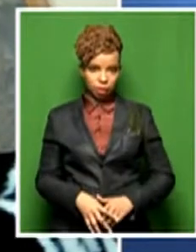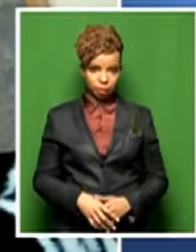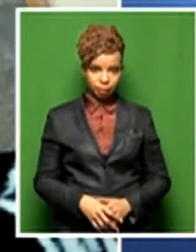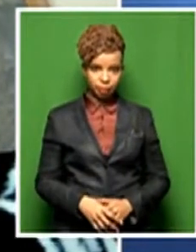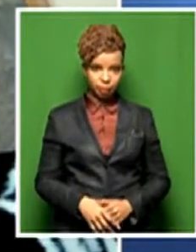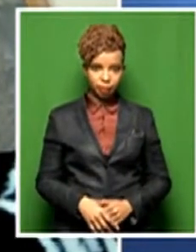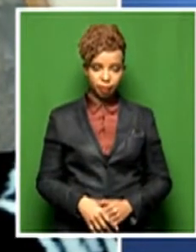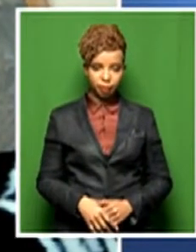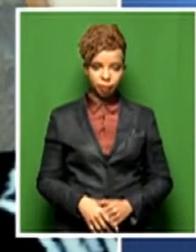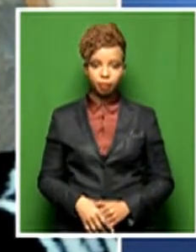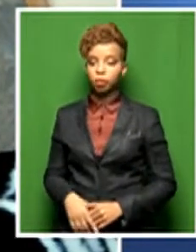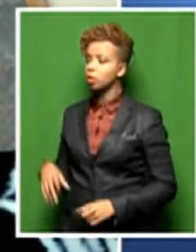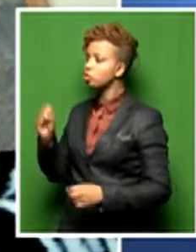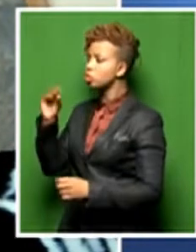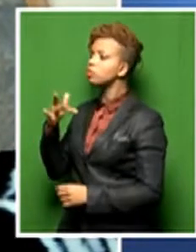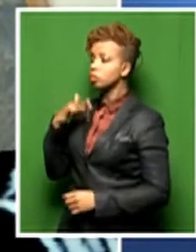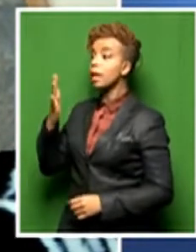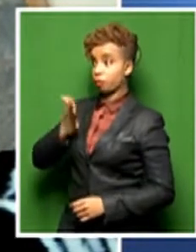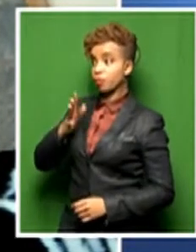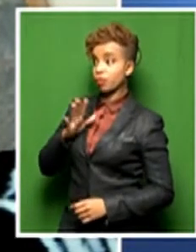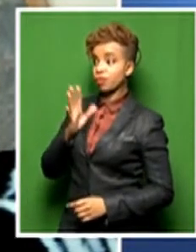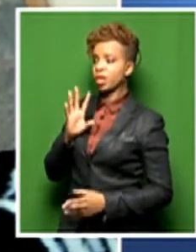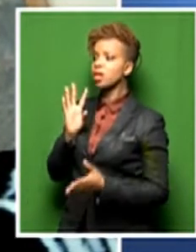it available on all phones?